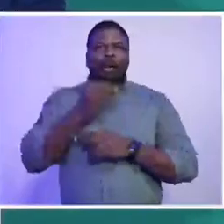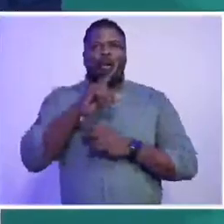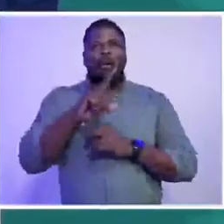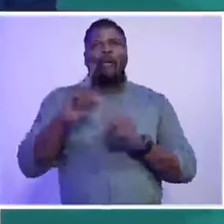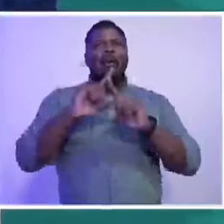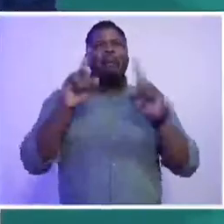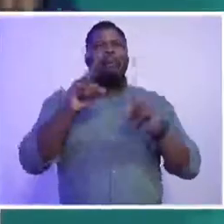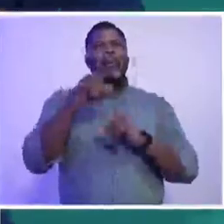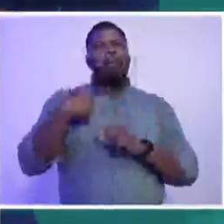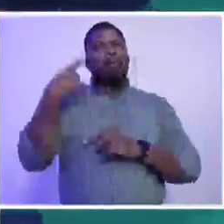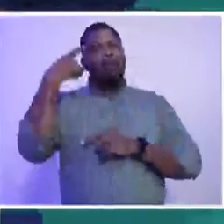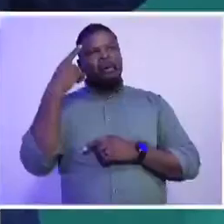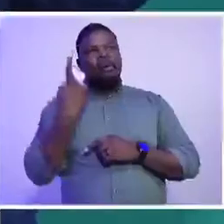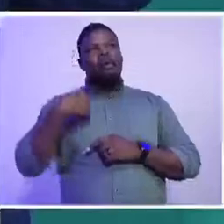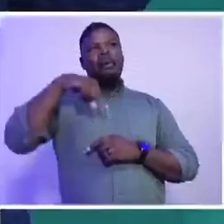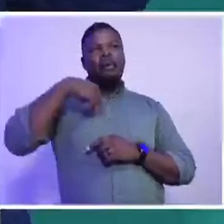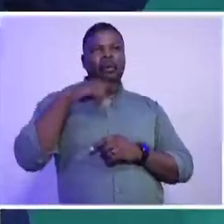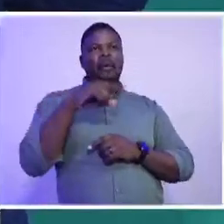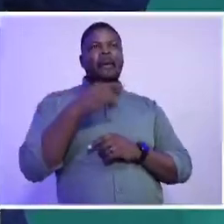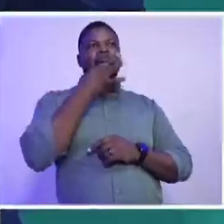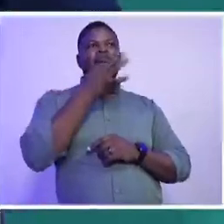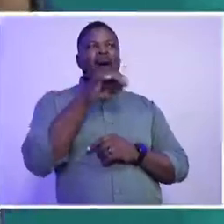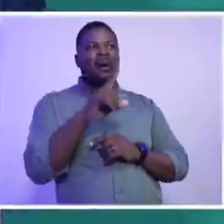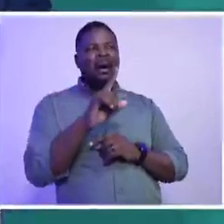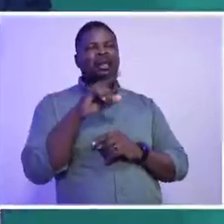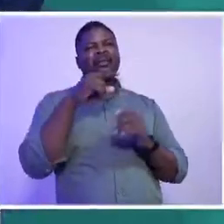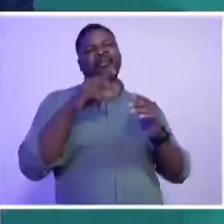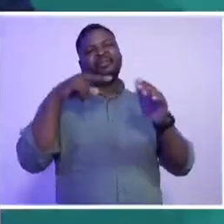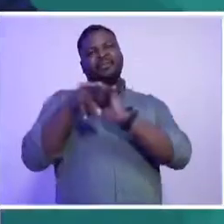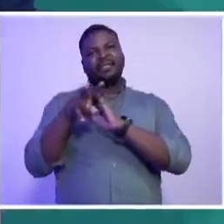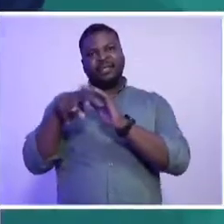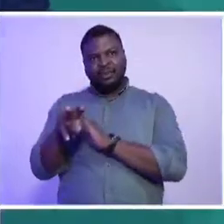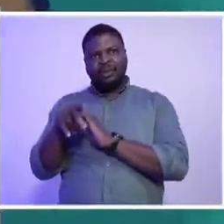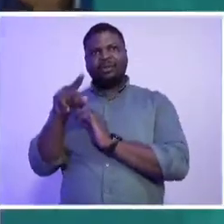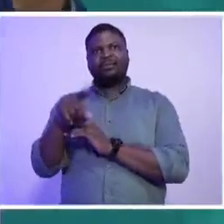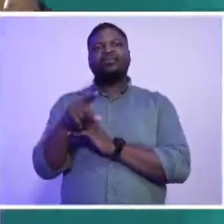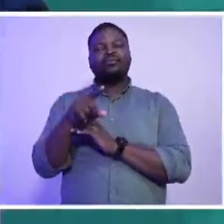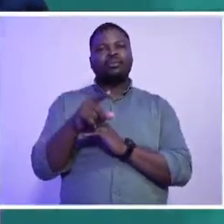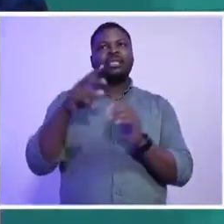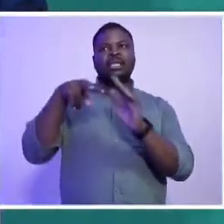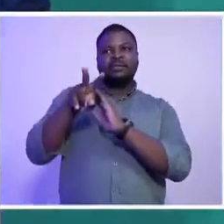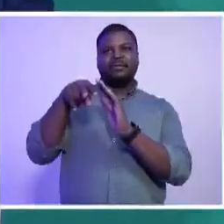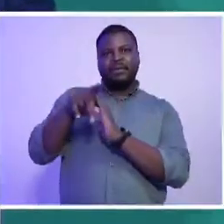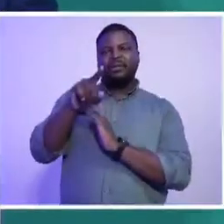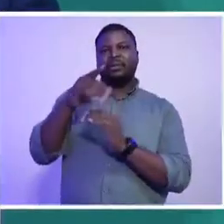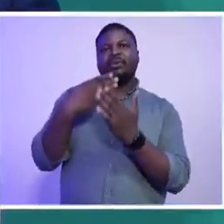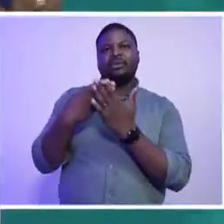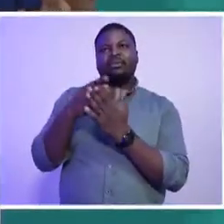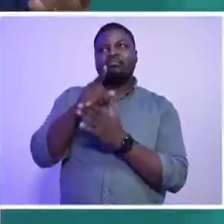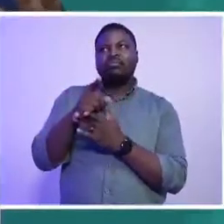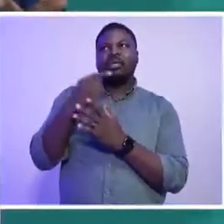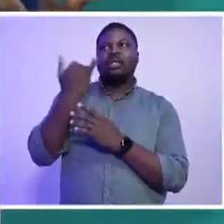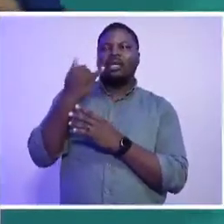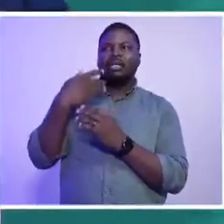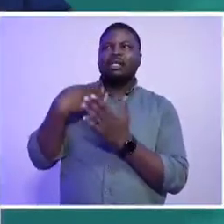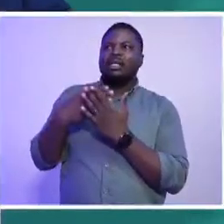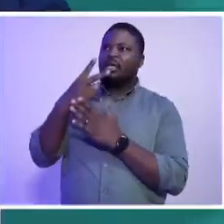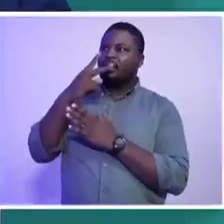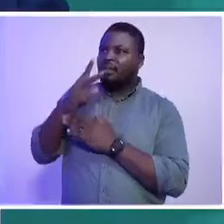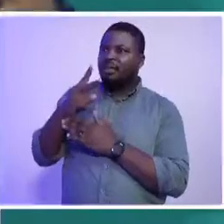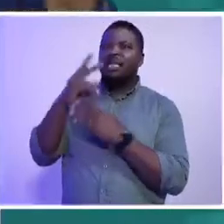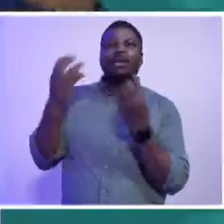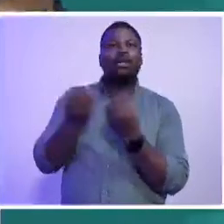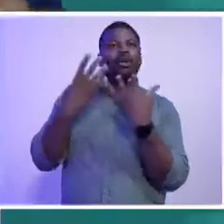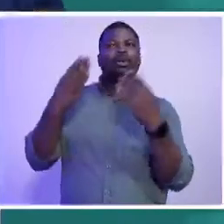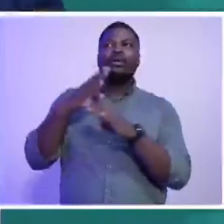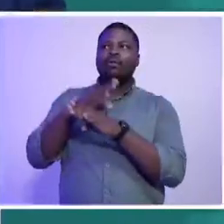need to modify that and say even a video. Maybe a video says a million words. But you saw the video, which